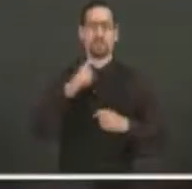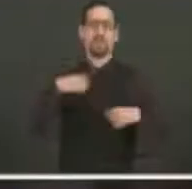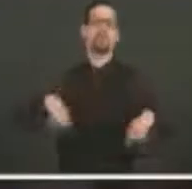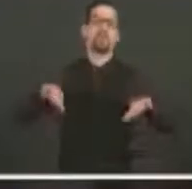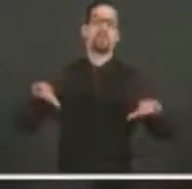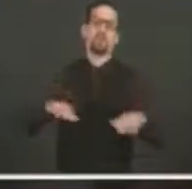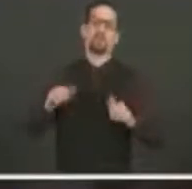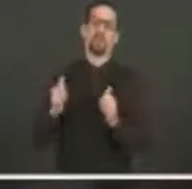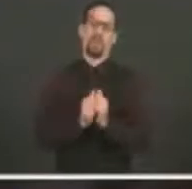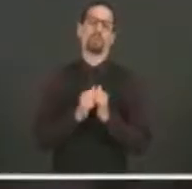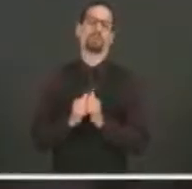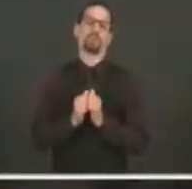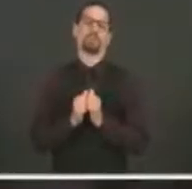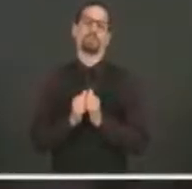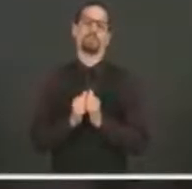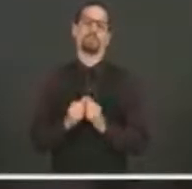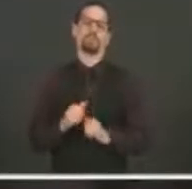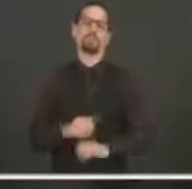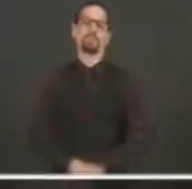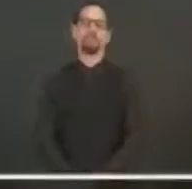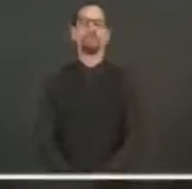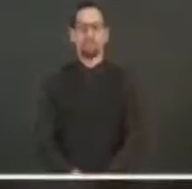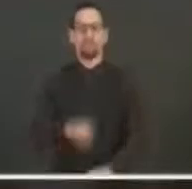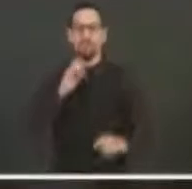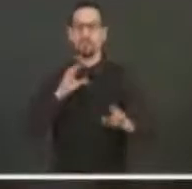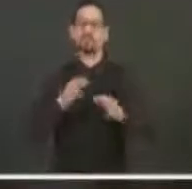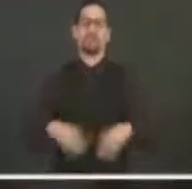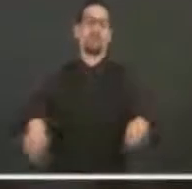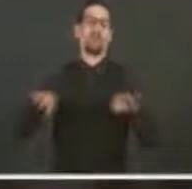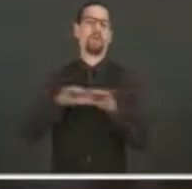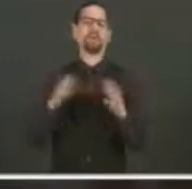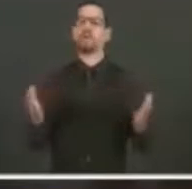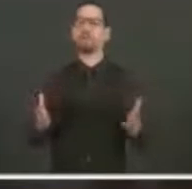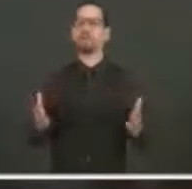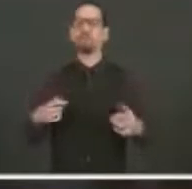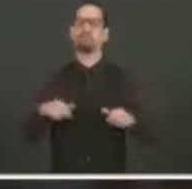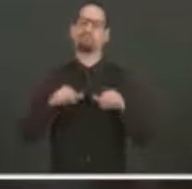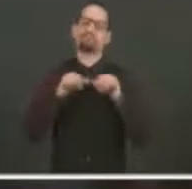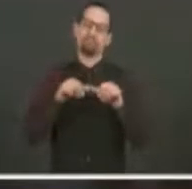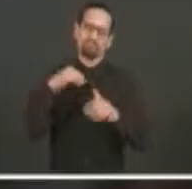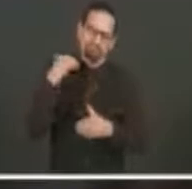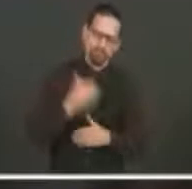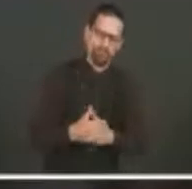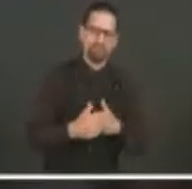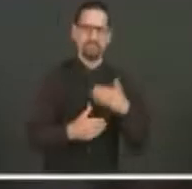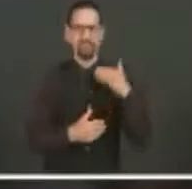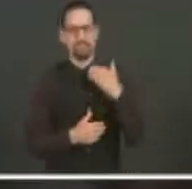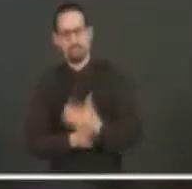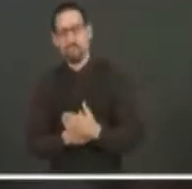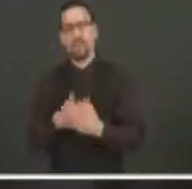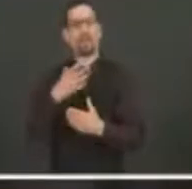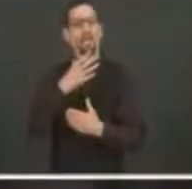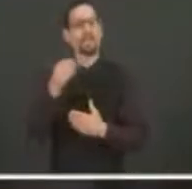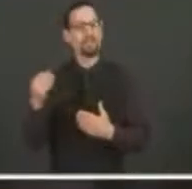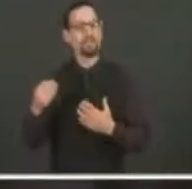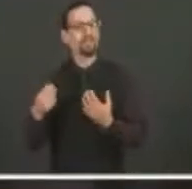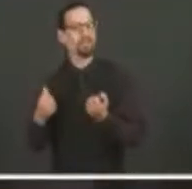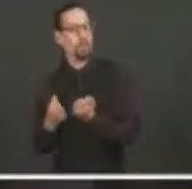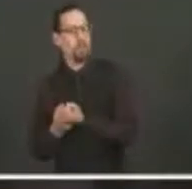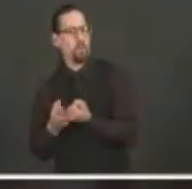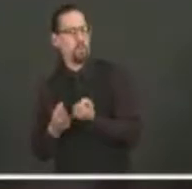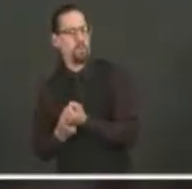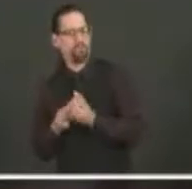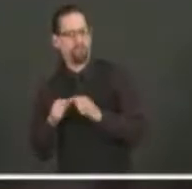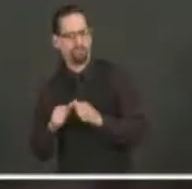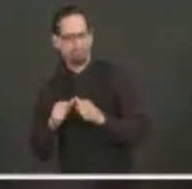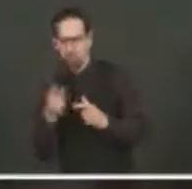So I think that it's really important for us as we move forward to know that all these supports will be in place. We also want to